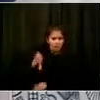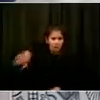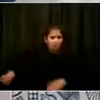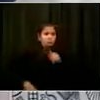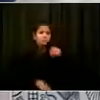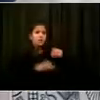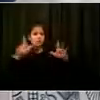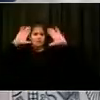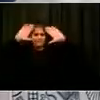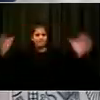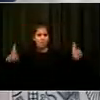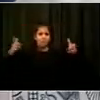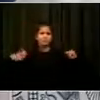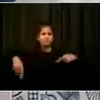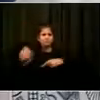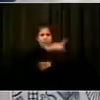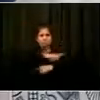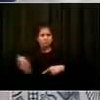city agencies